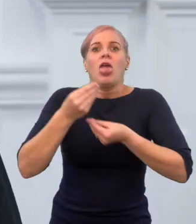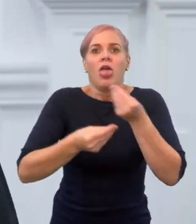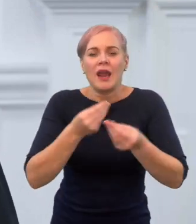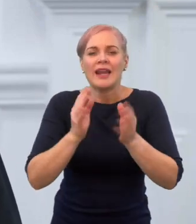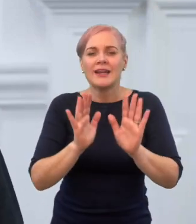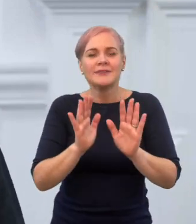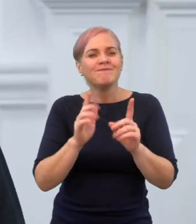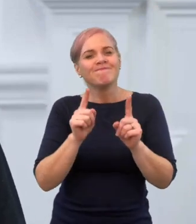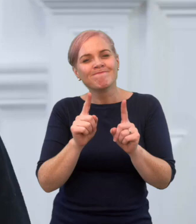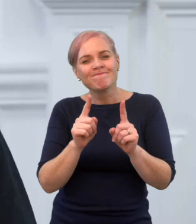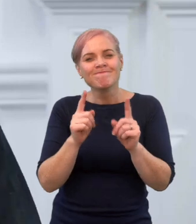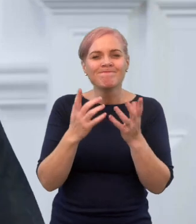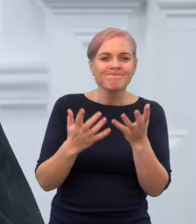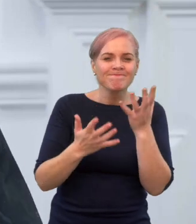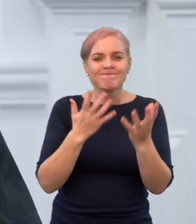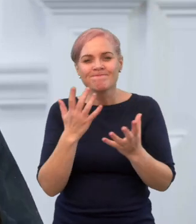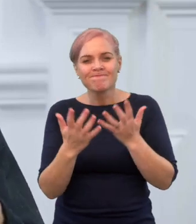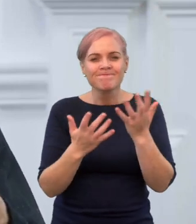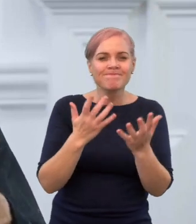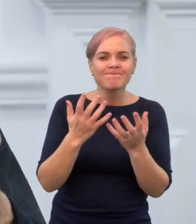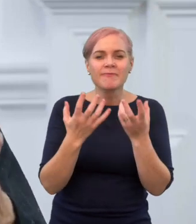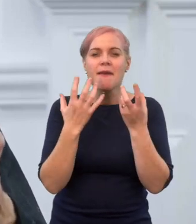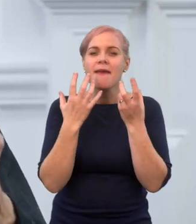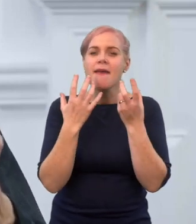I mean, you know, without getting too deep, but